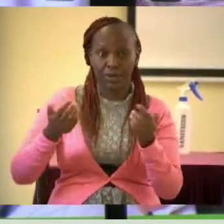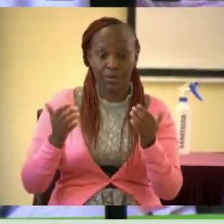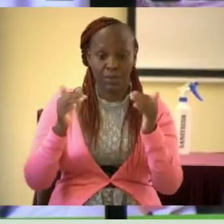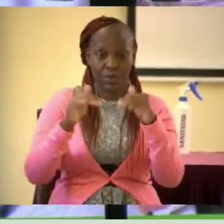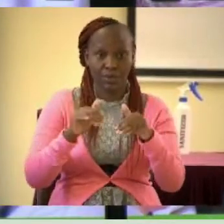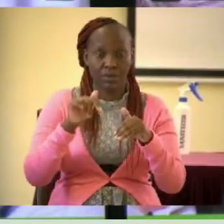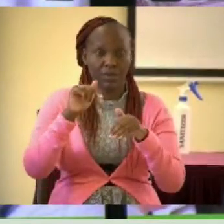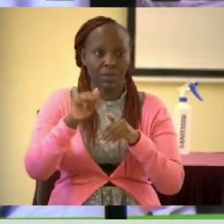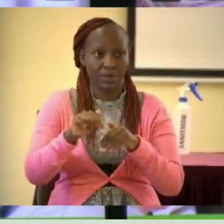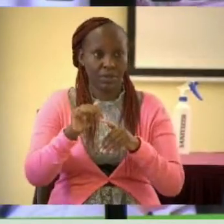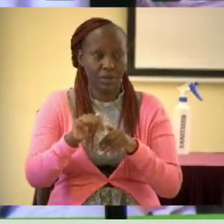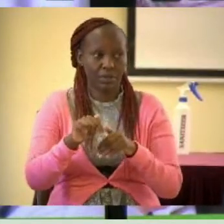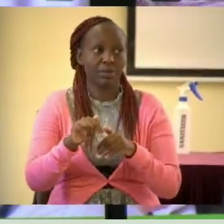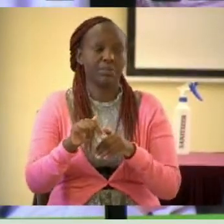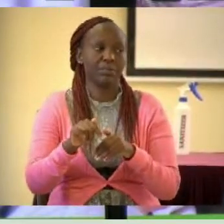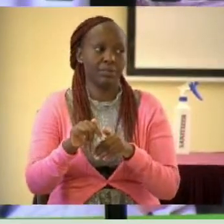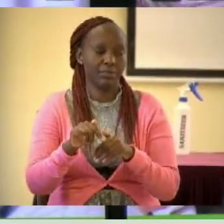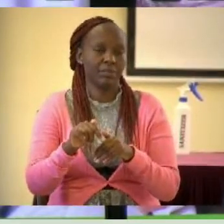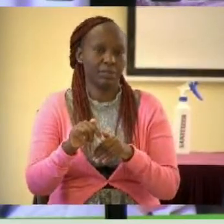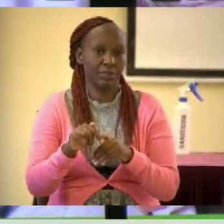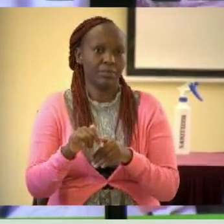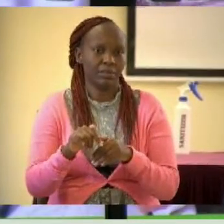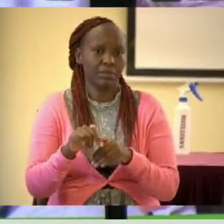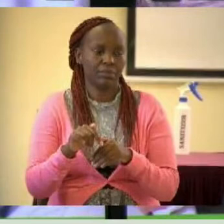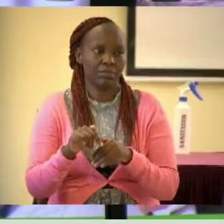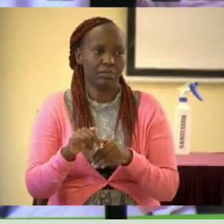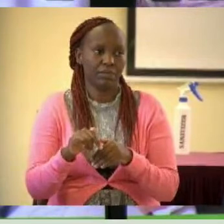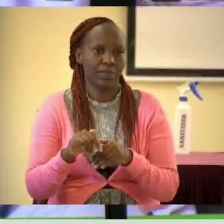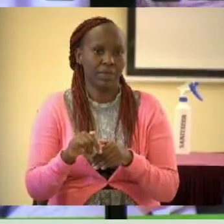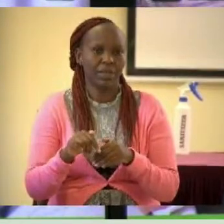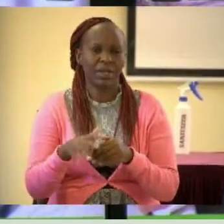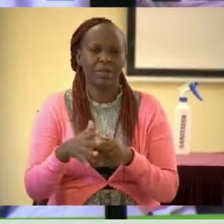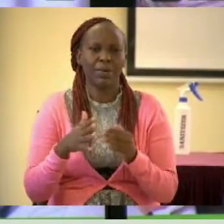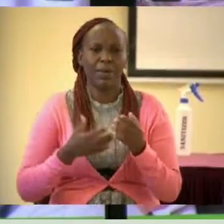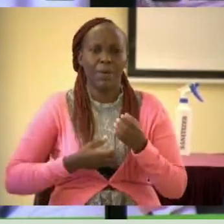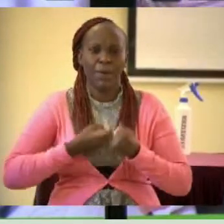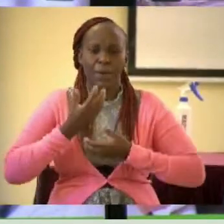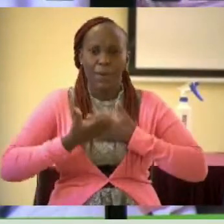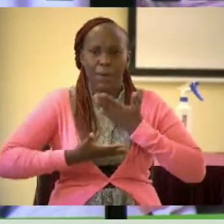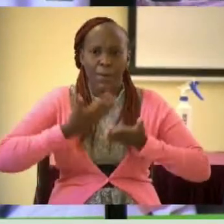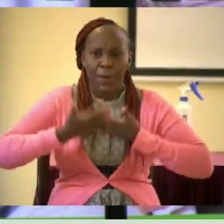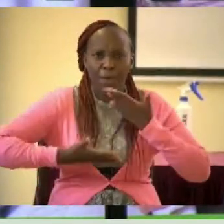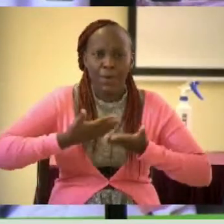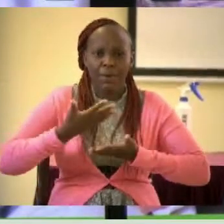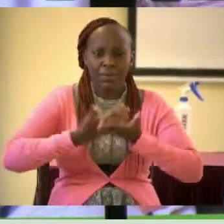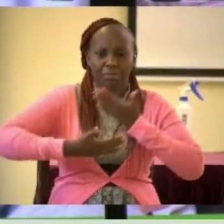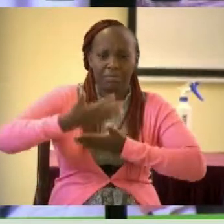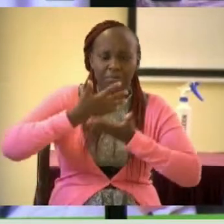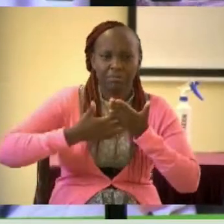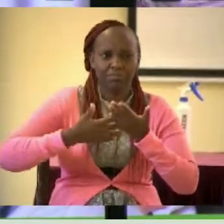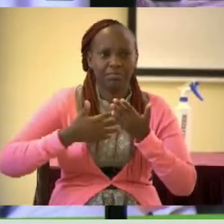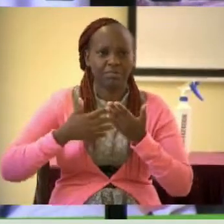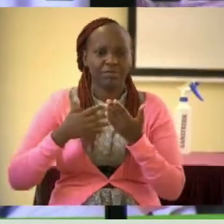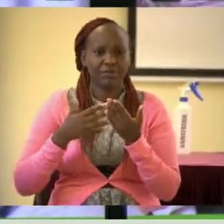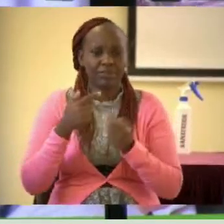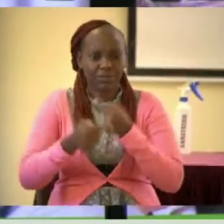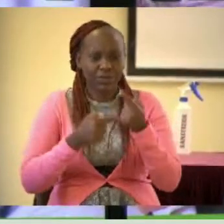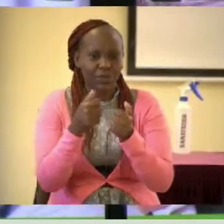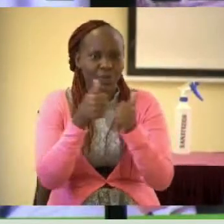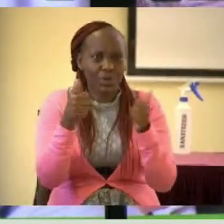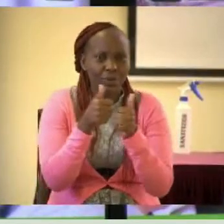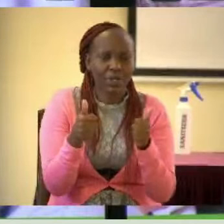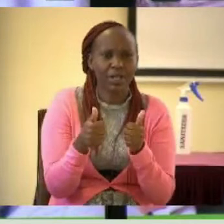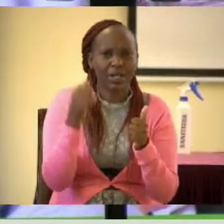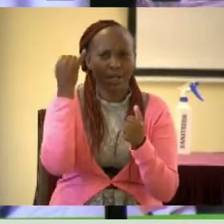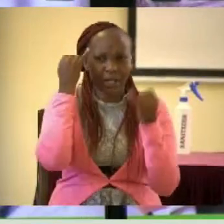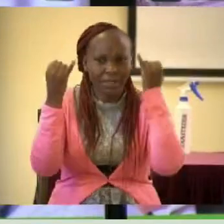this conference, that it will be a robust conference. Ideas